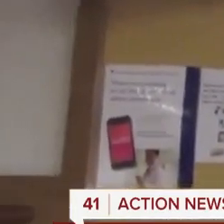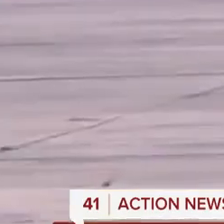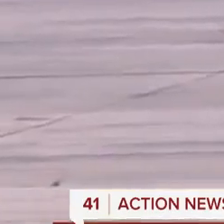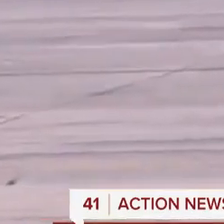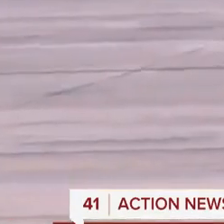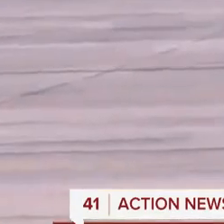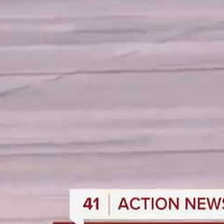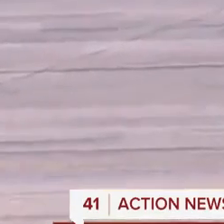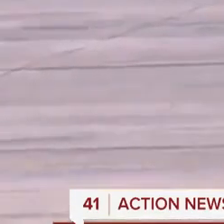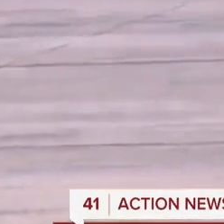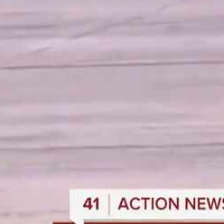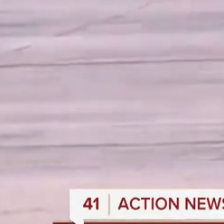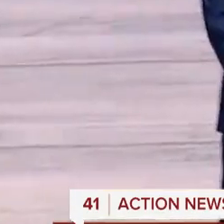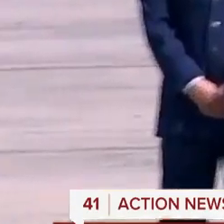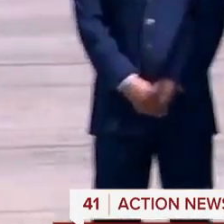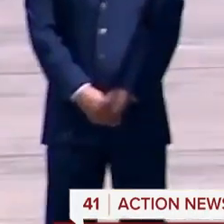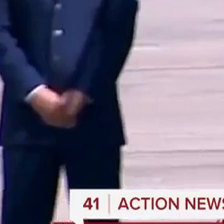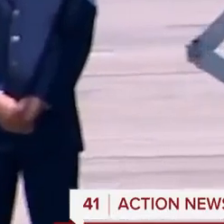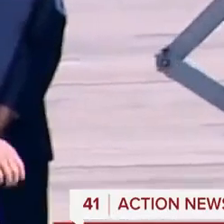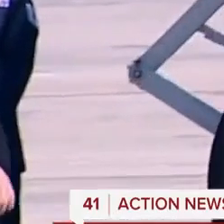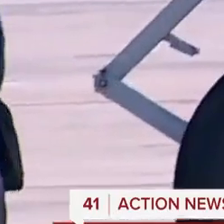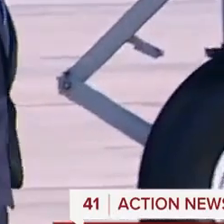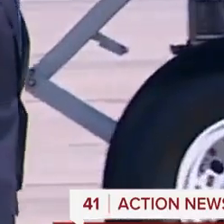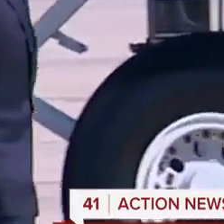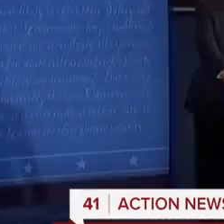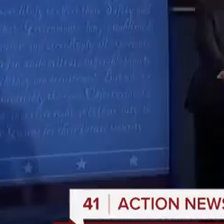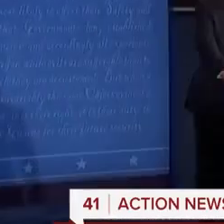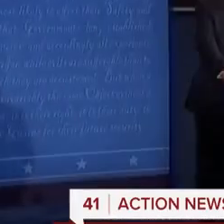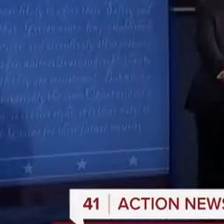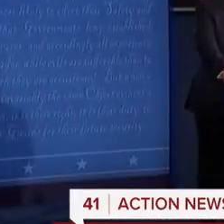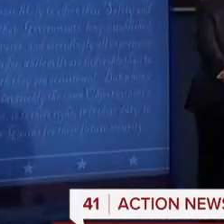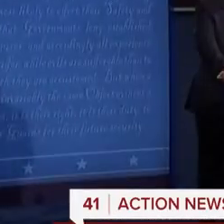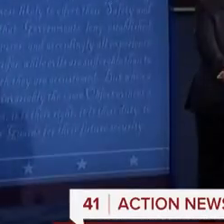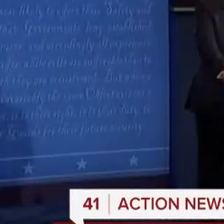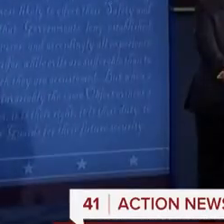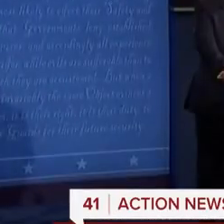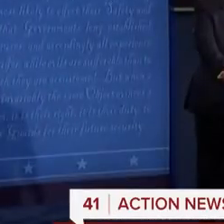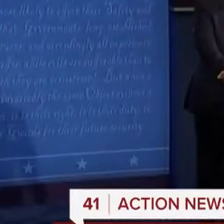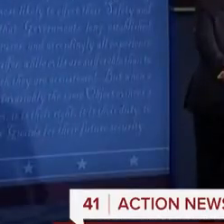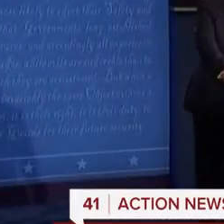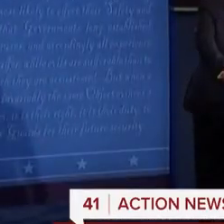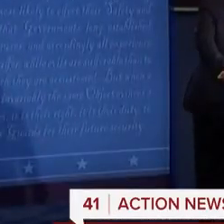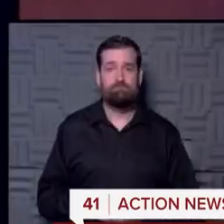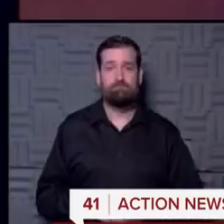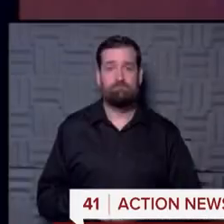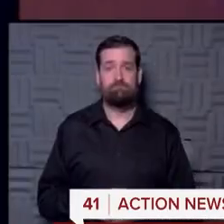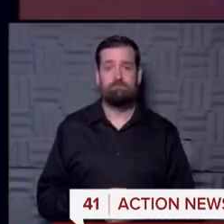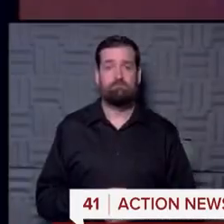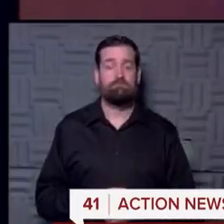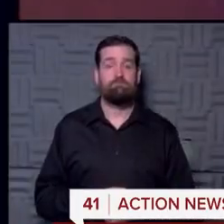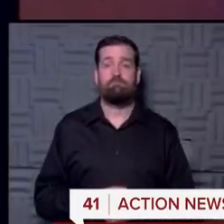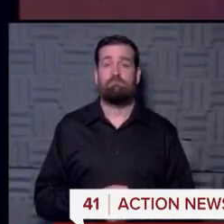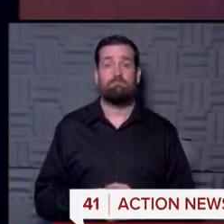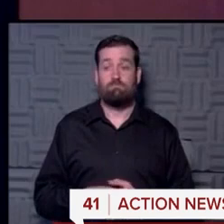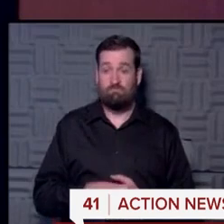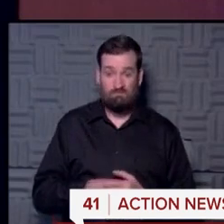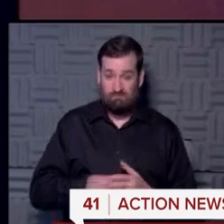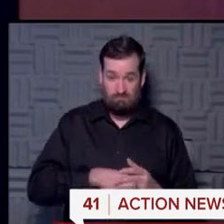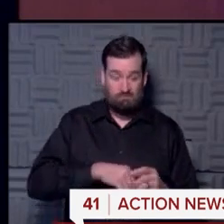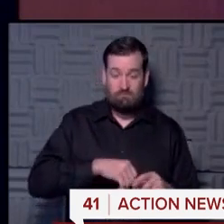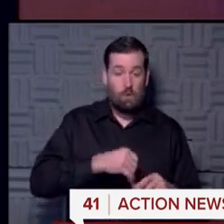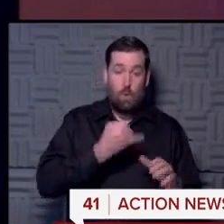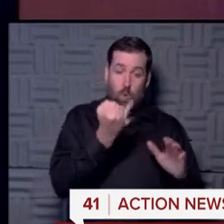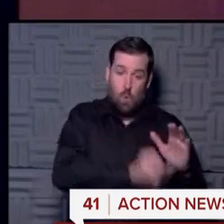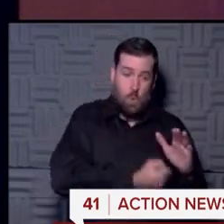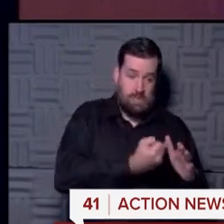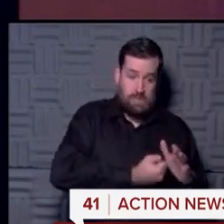with the president and his aide, who also tested positive. The two were among those who traveled together to Tuesday's debate. The reason that we say you can't test out of